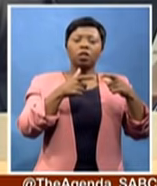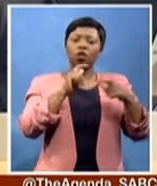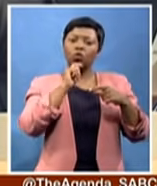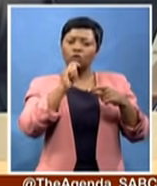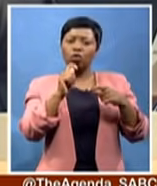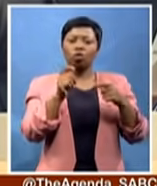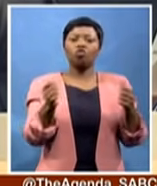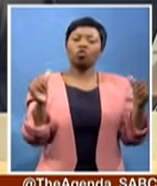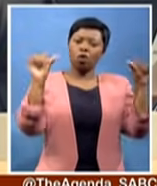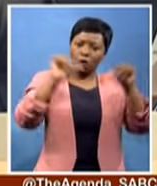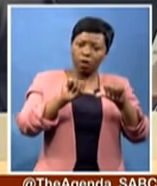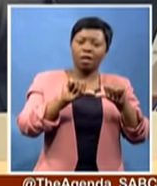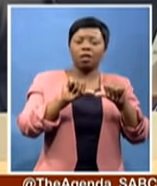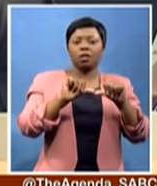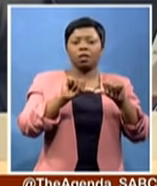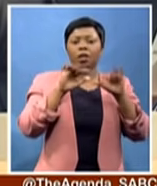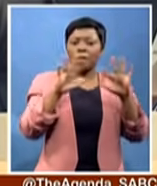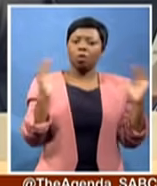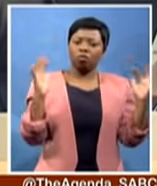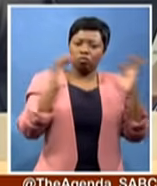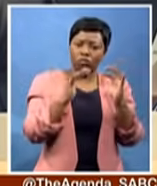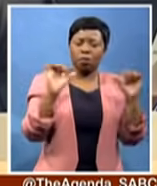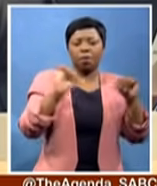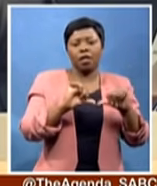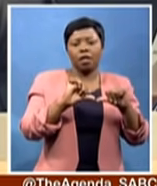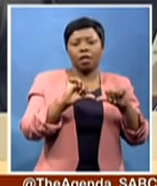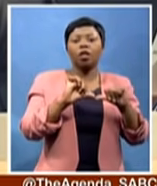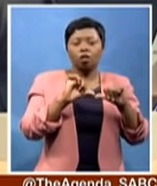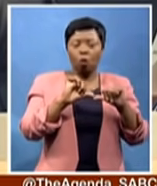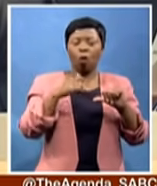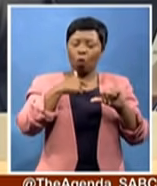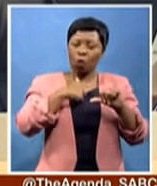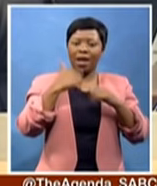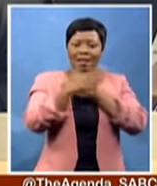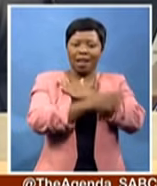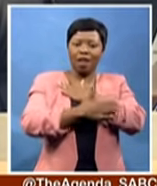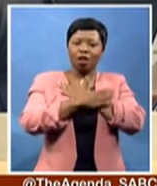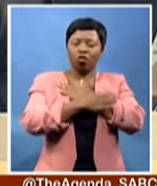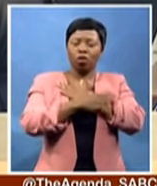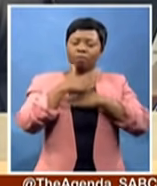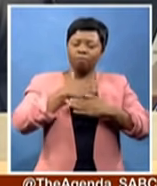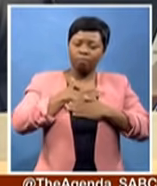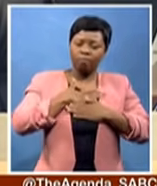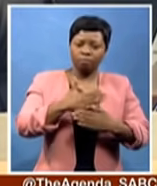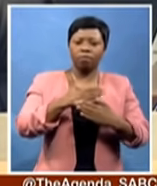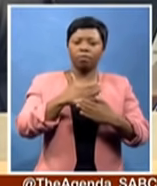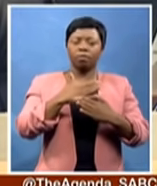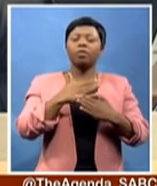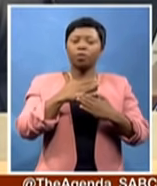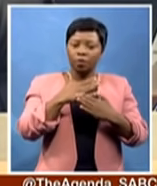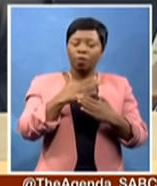demonstrating our determination as a nation to unearth and confront the crimes of our